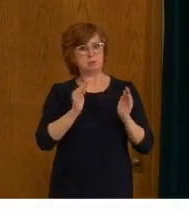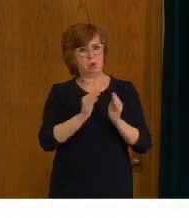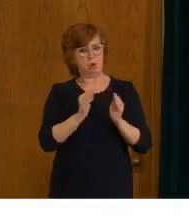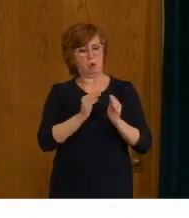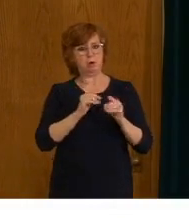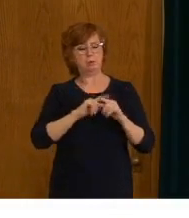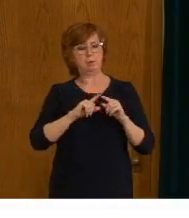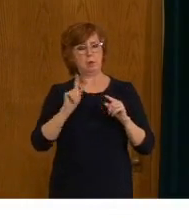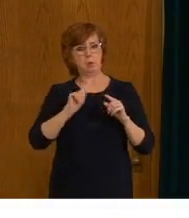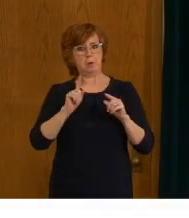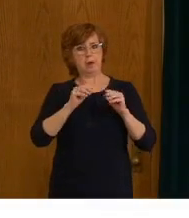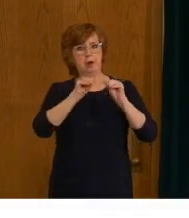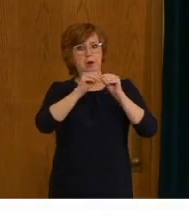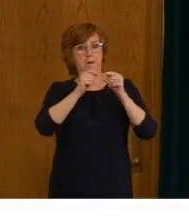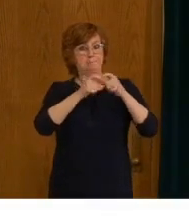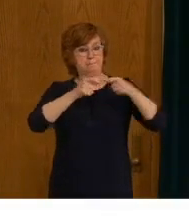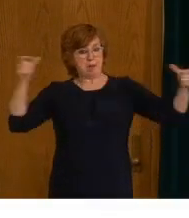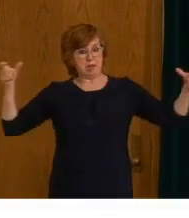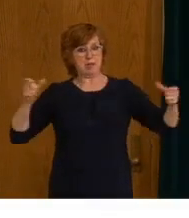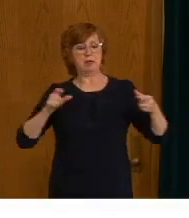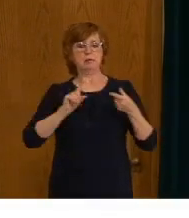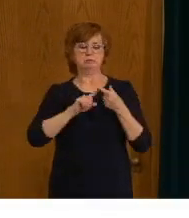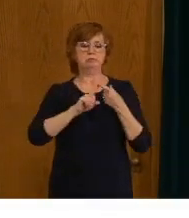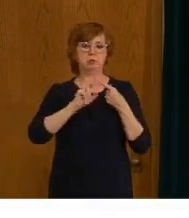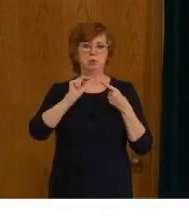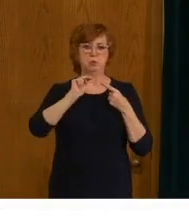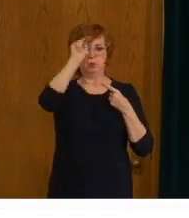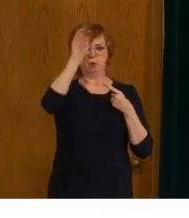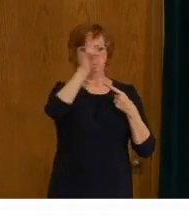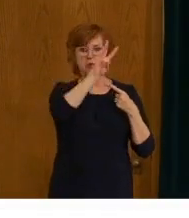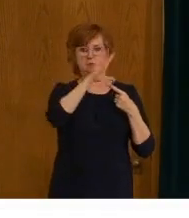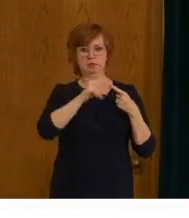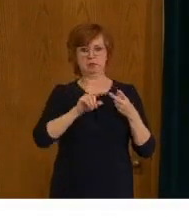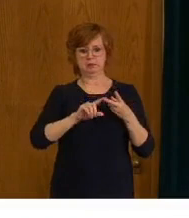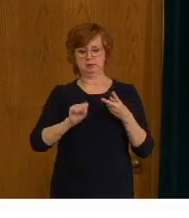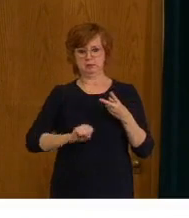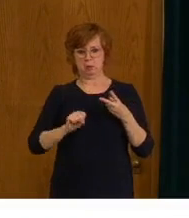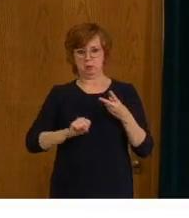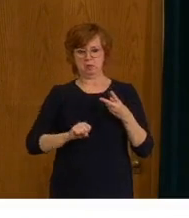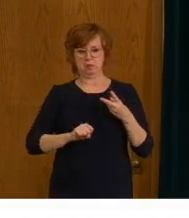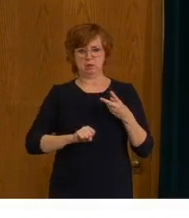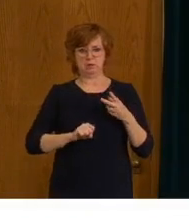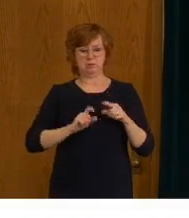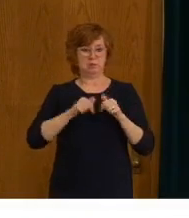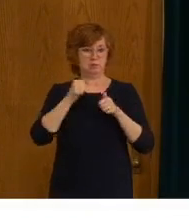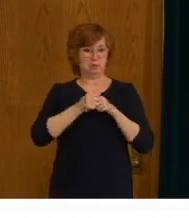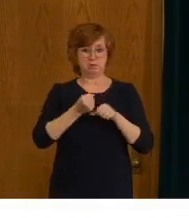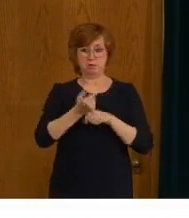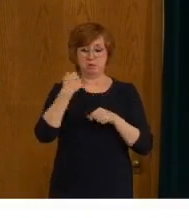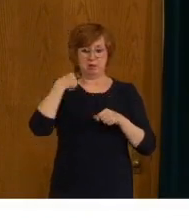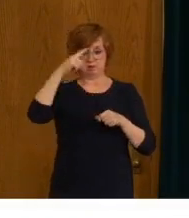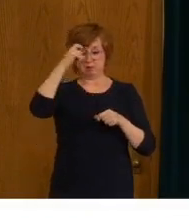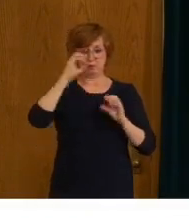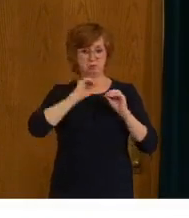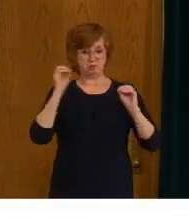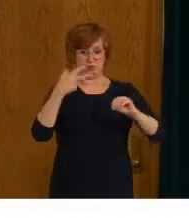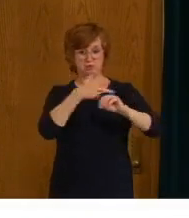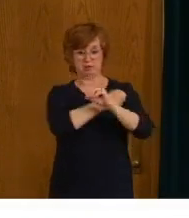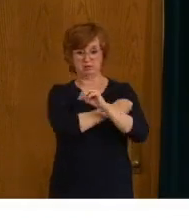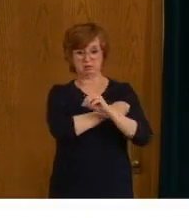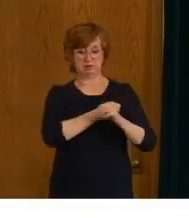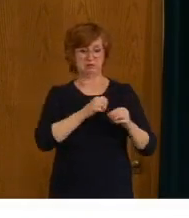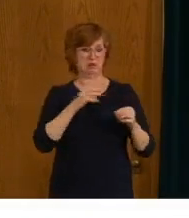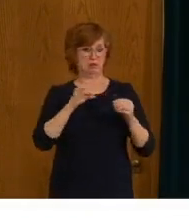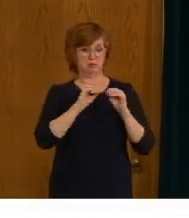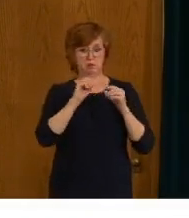in small communities in the south. At that time, there was no vaccine, and it was the original strain. It wasn't variants of concern. And then,